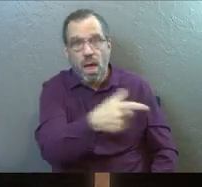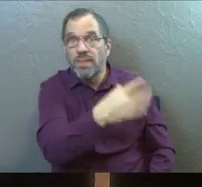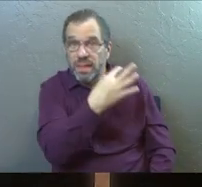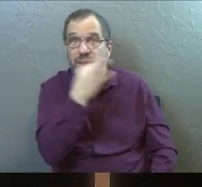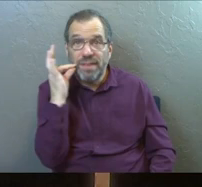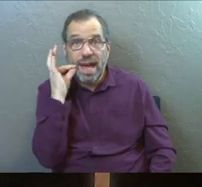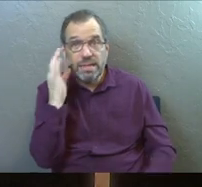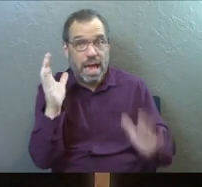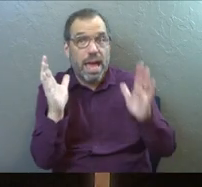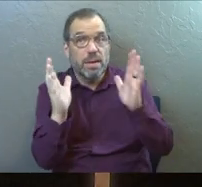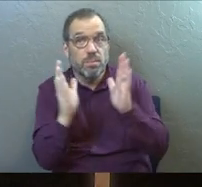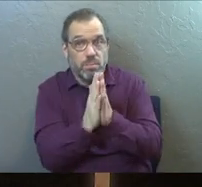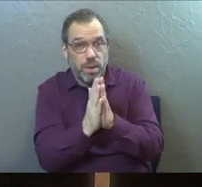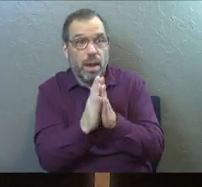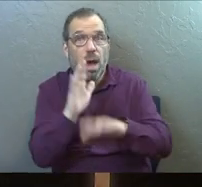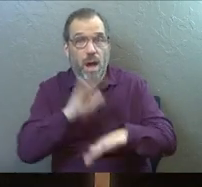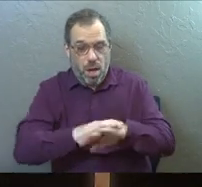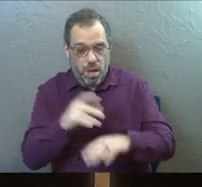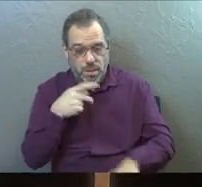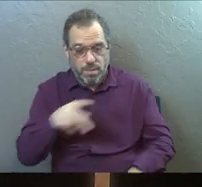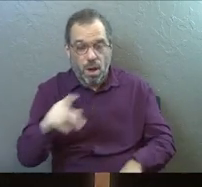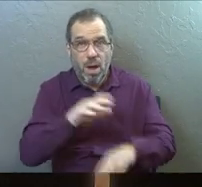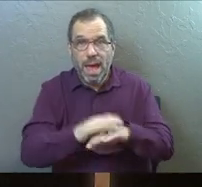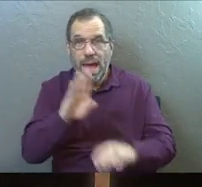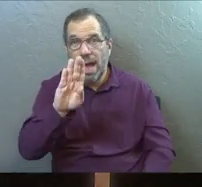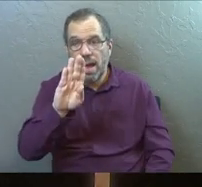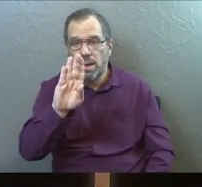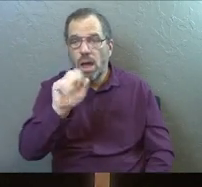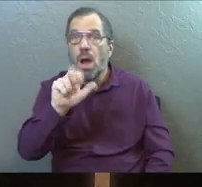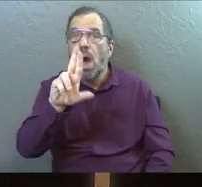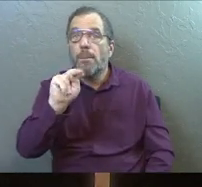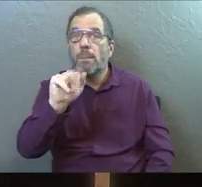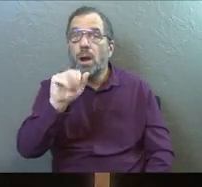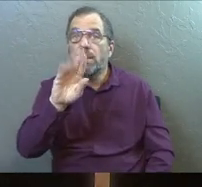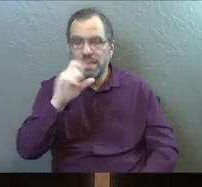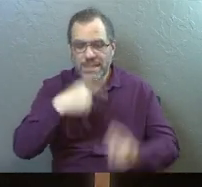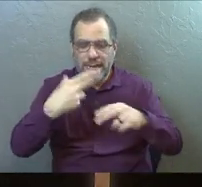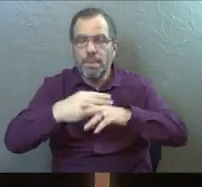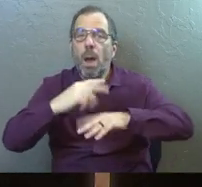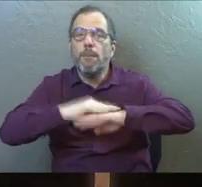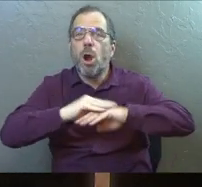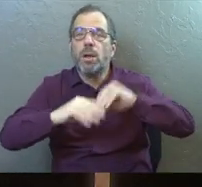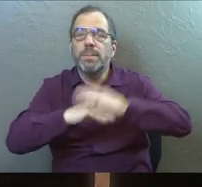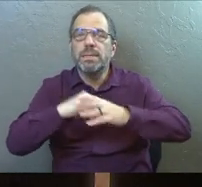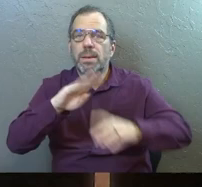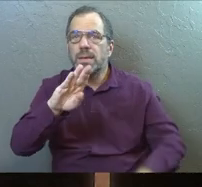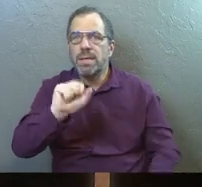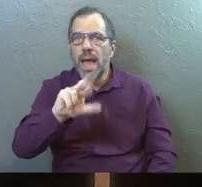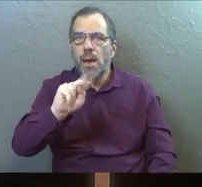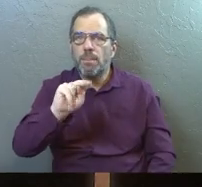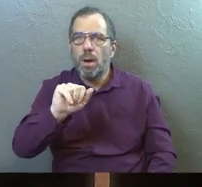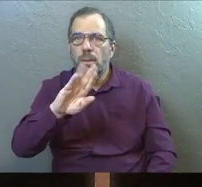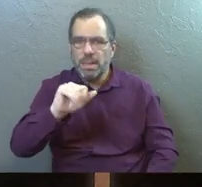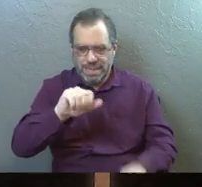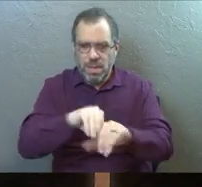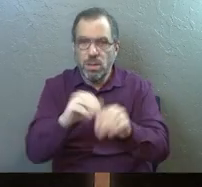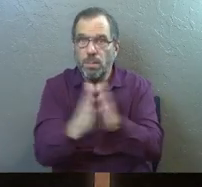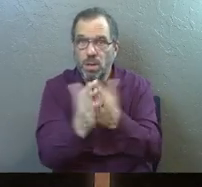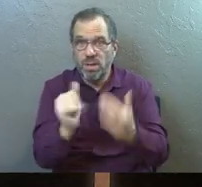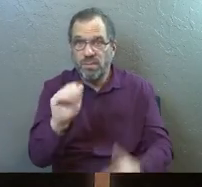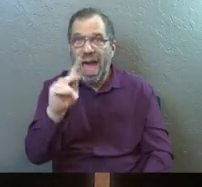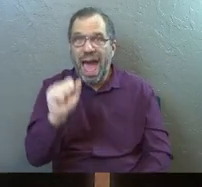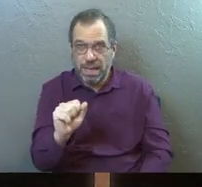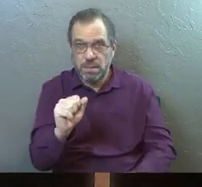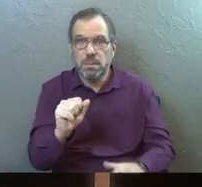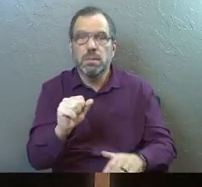fasted and prayed over Paul and Barnabas. And then God spoke to them and said, send these two guys on a missionary journey. The implication of